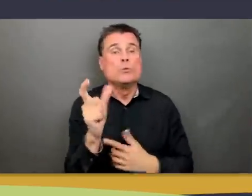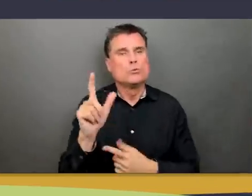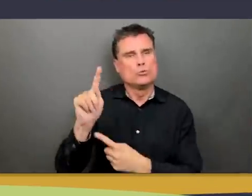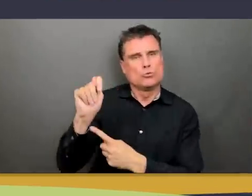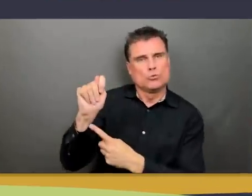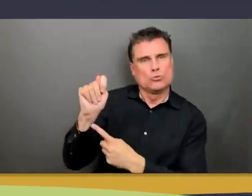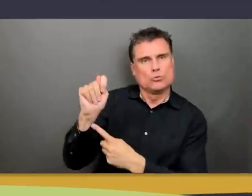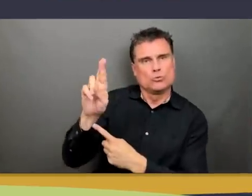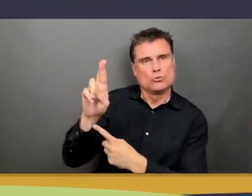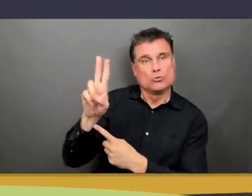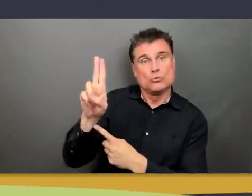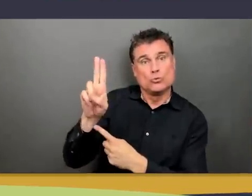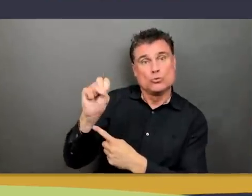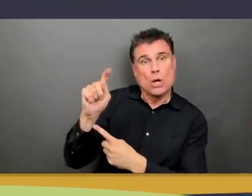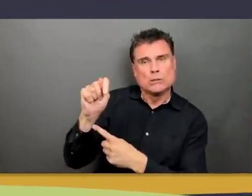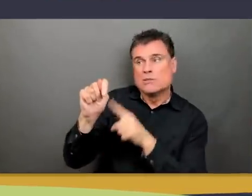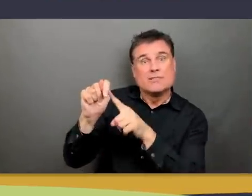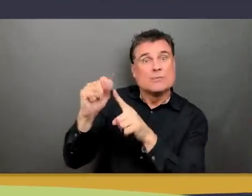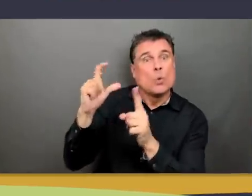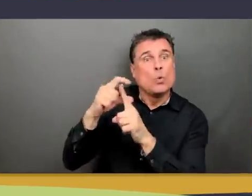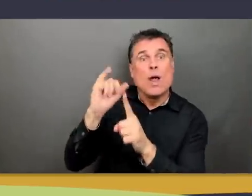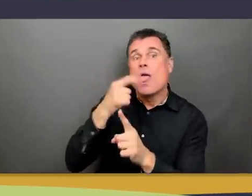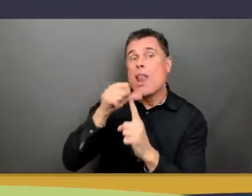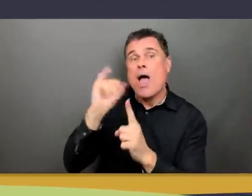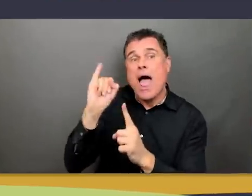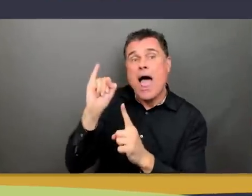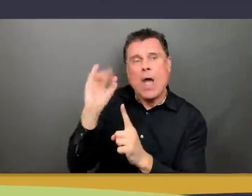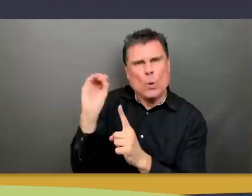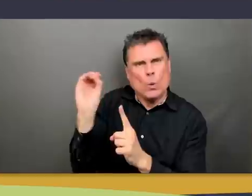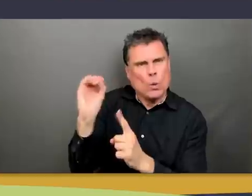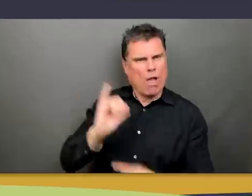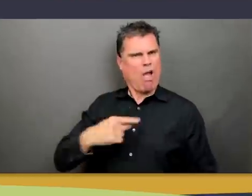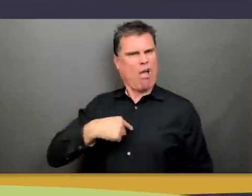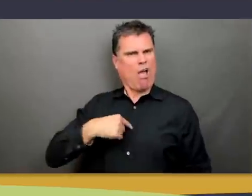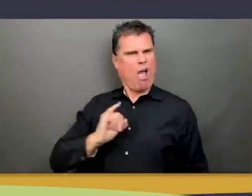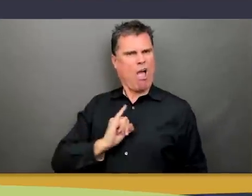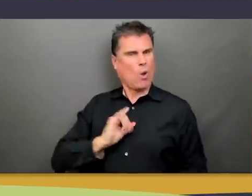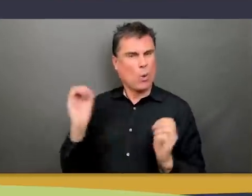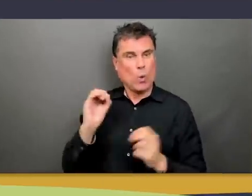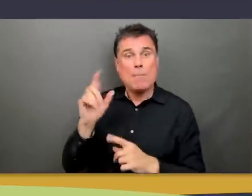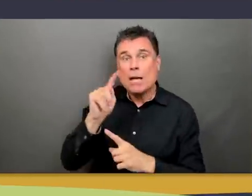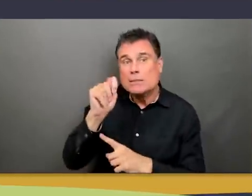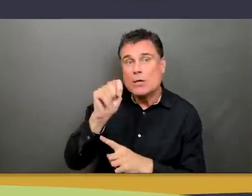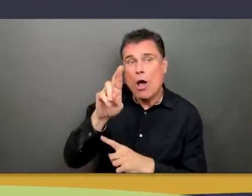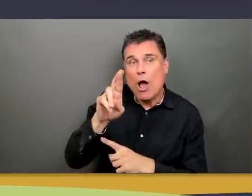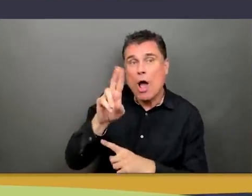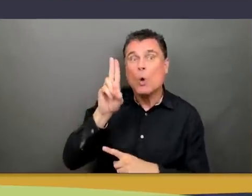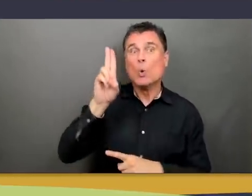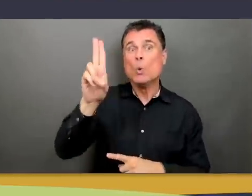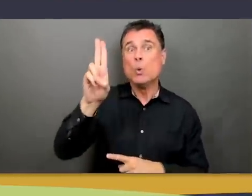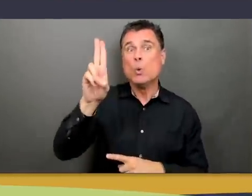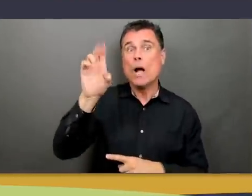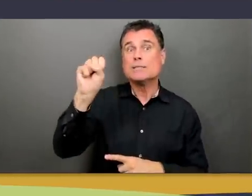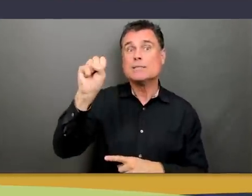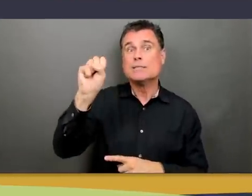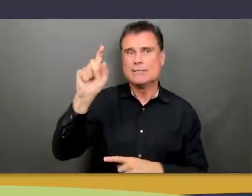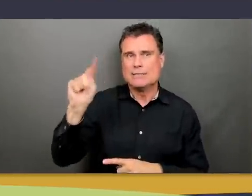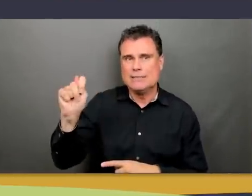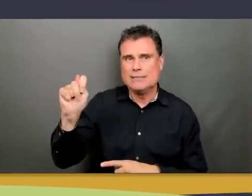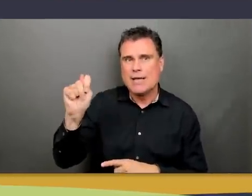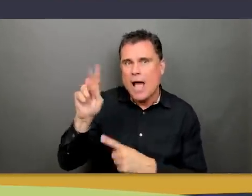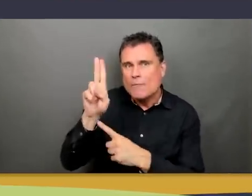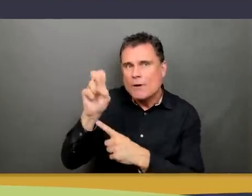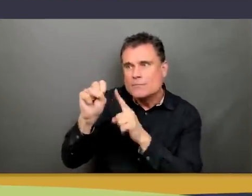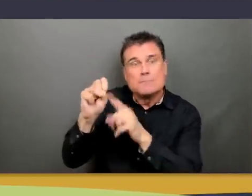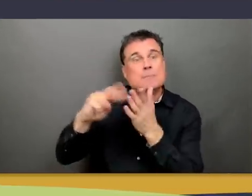us, all of us, in this beautifully diverse province, to pledge on this, the International Day for